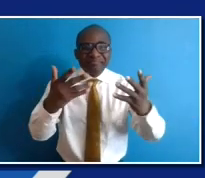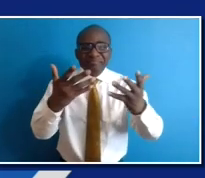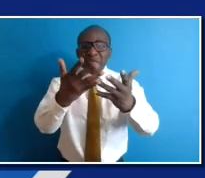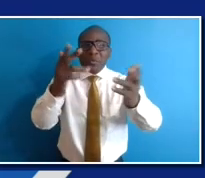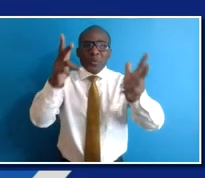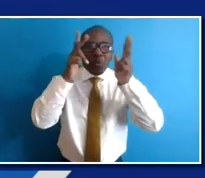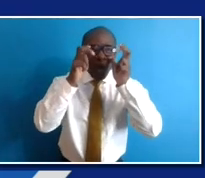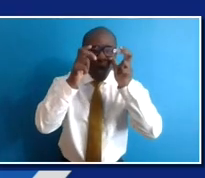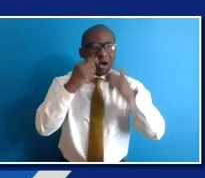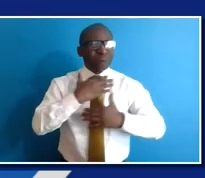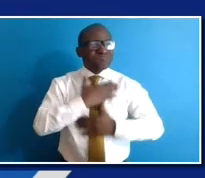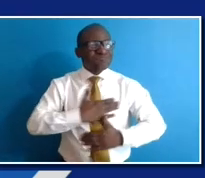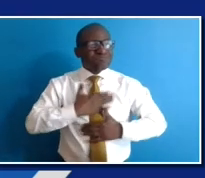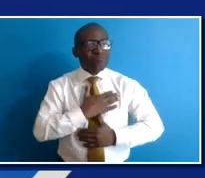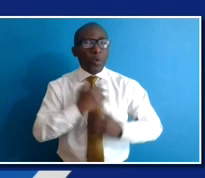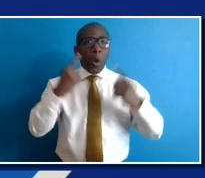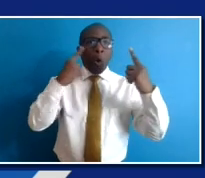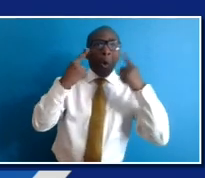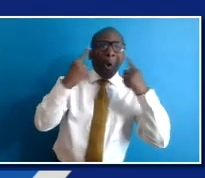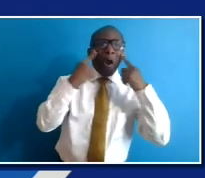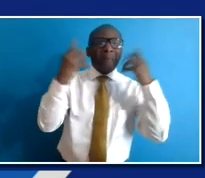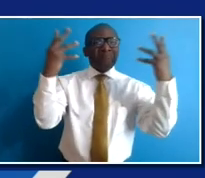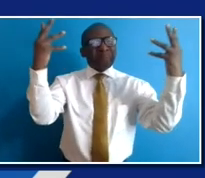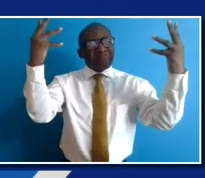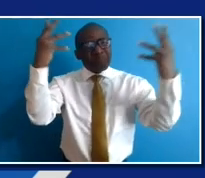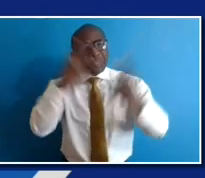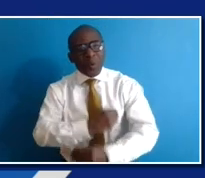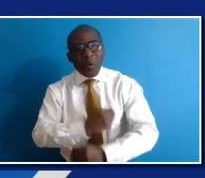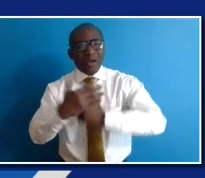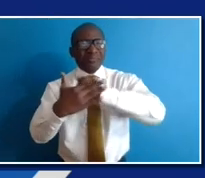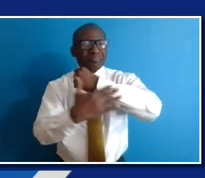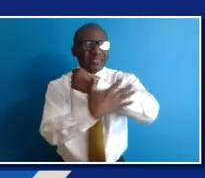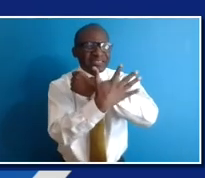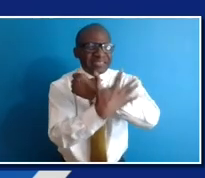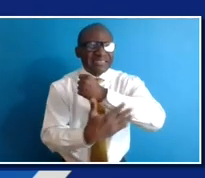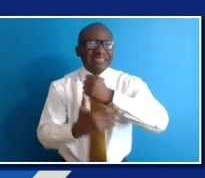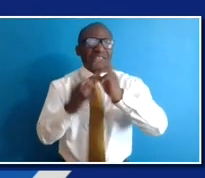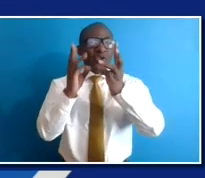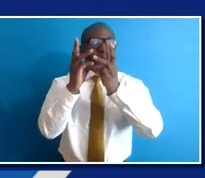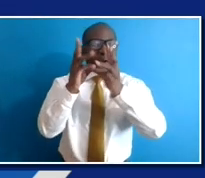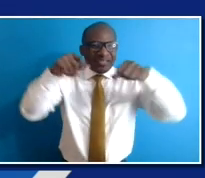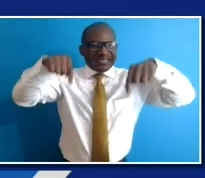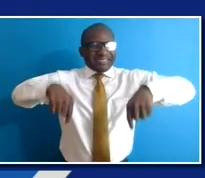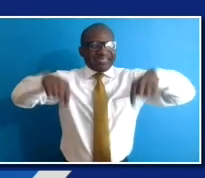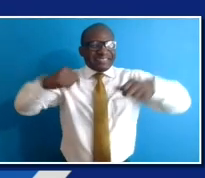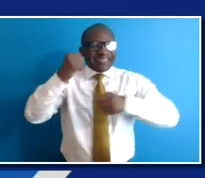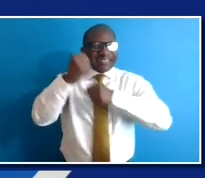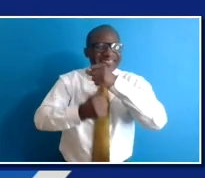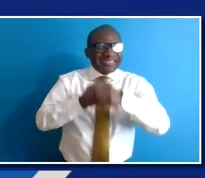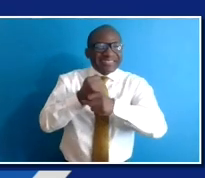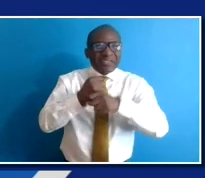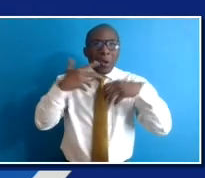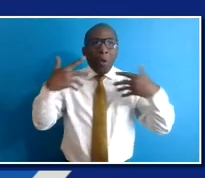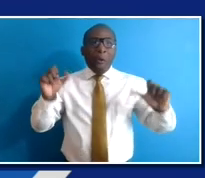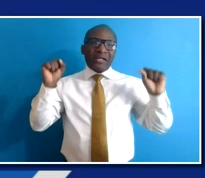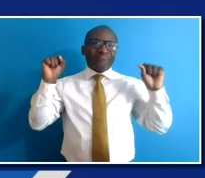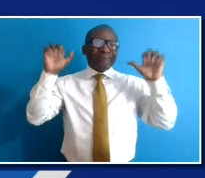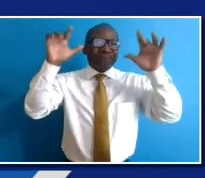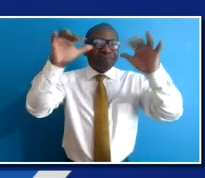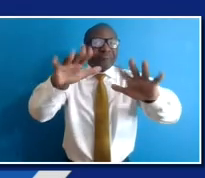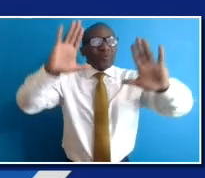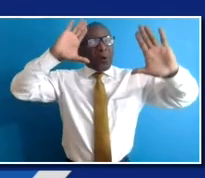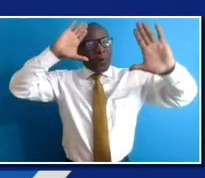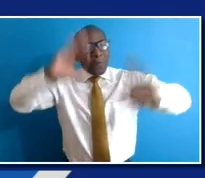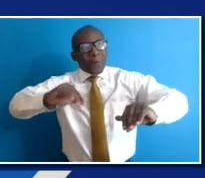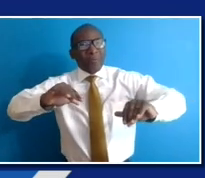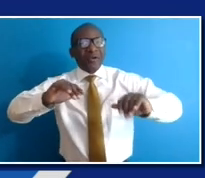want to hear, because it means extra work for them and the people who work for us. But the beaches will be open. Pool's not open yet. Two